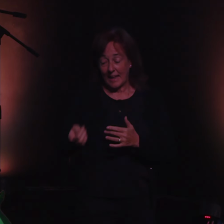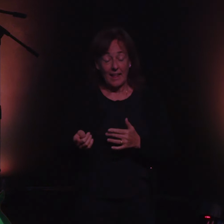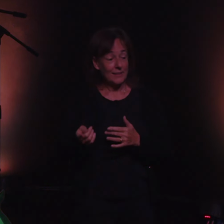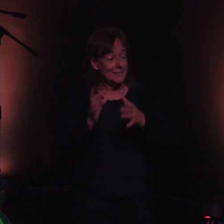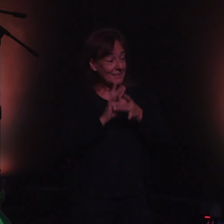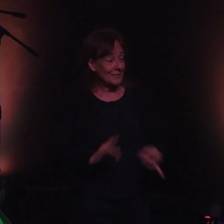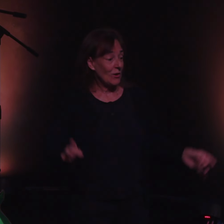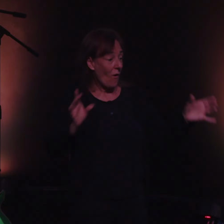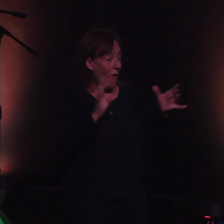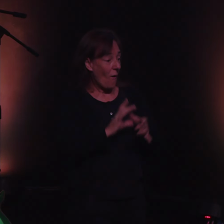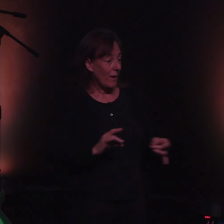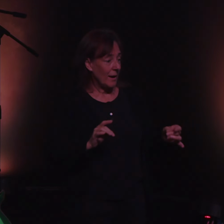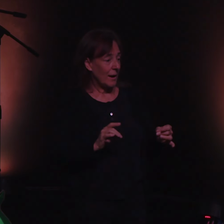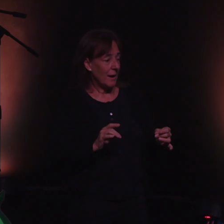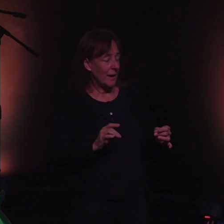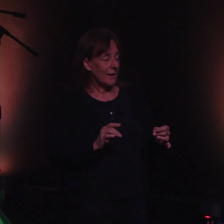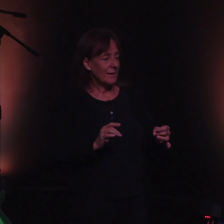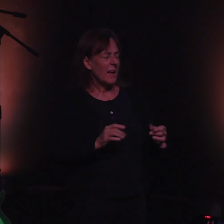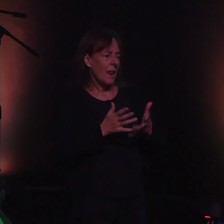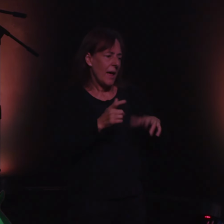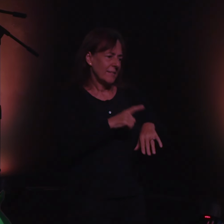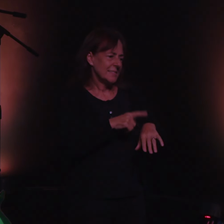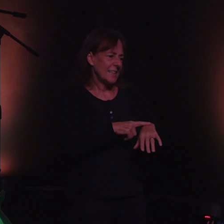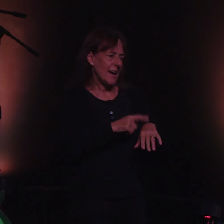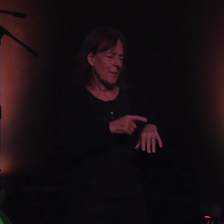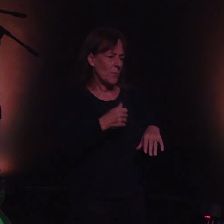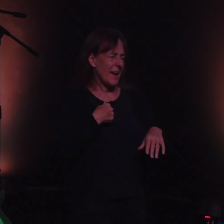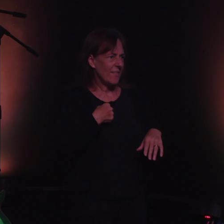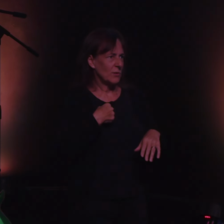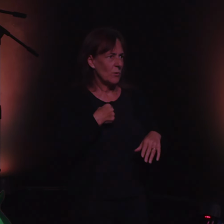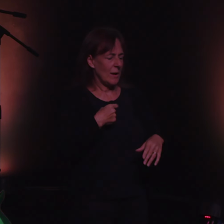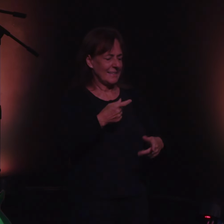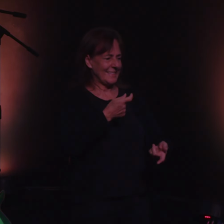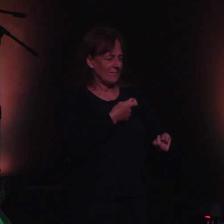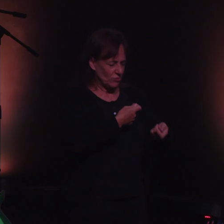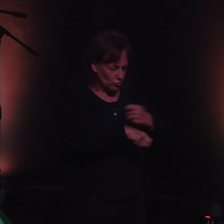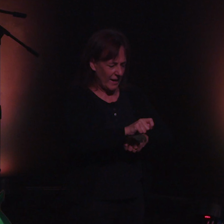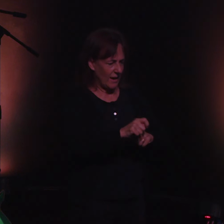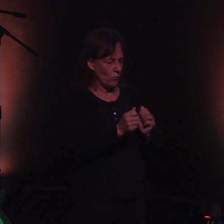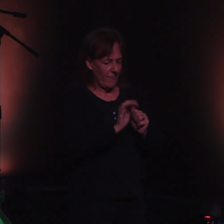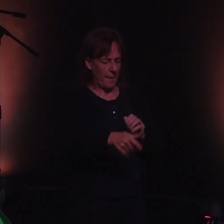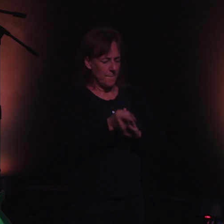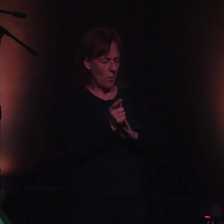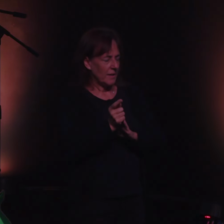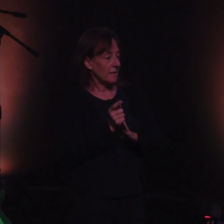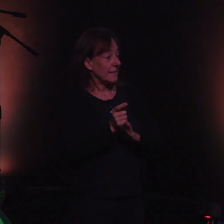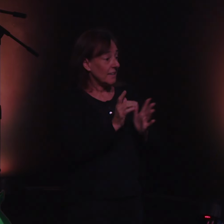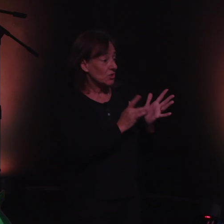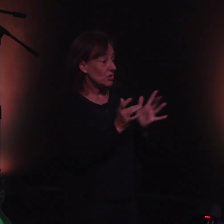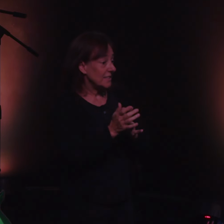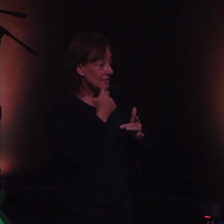story. And again, a lot of times in Scripture, we have to plant ourselves into the moment. The story that Jesus